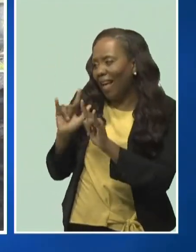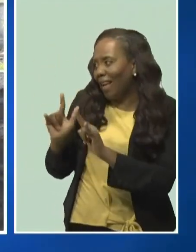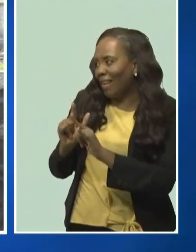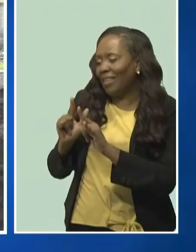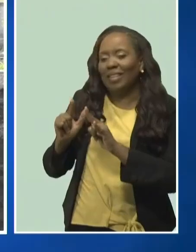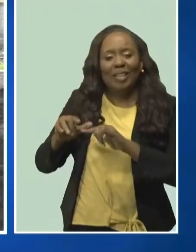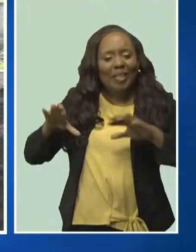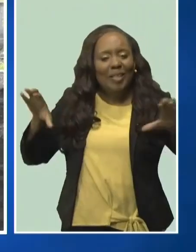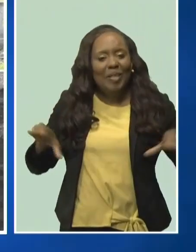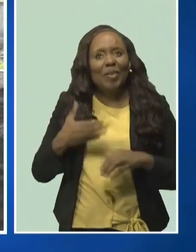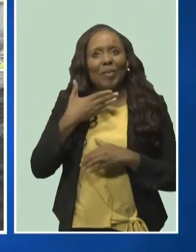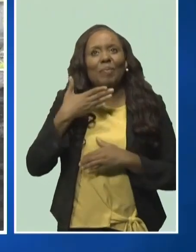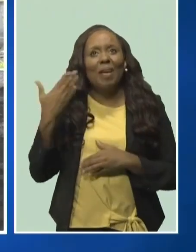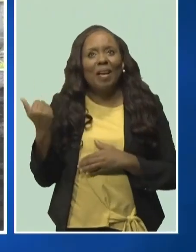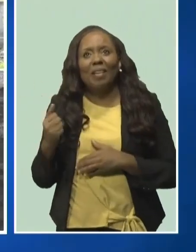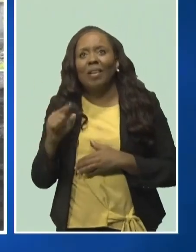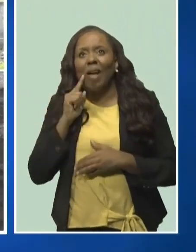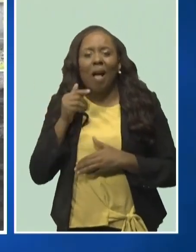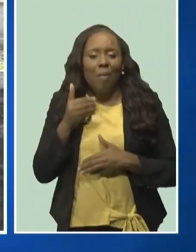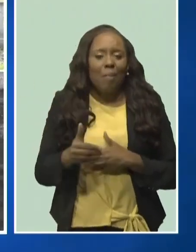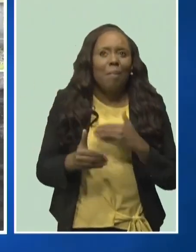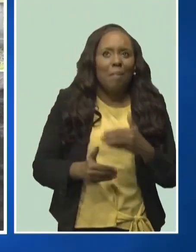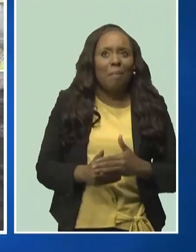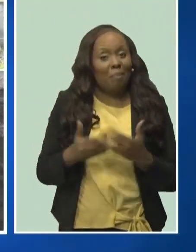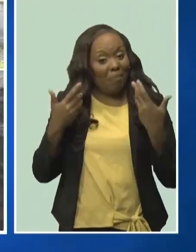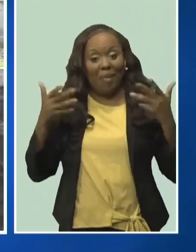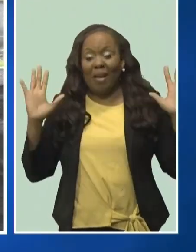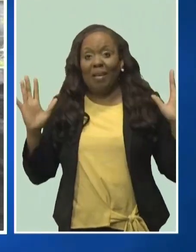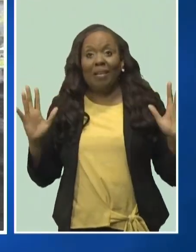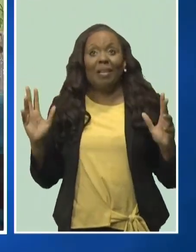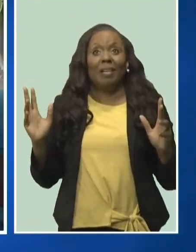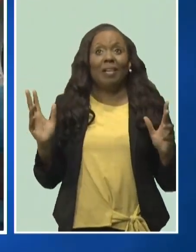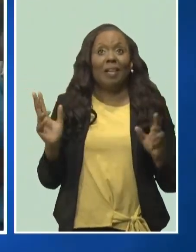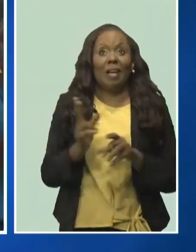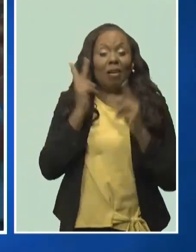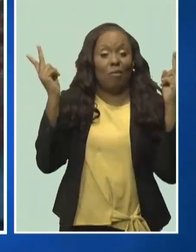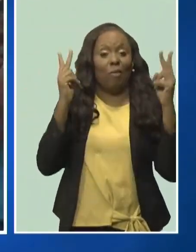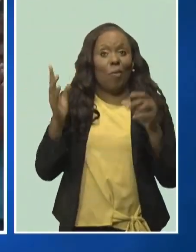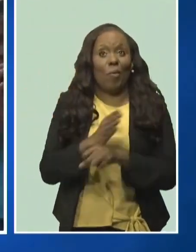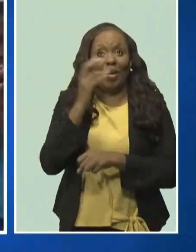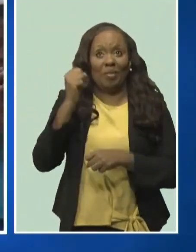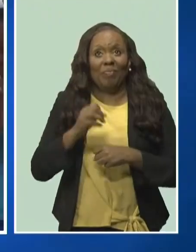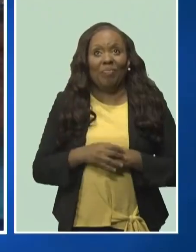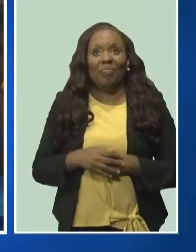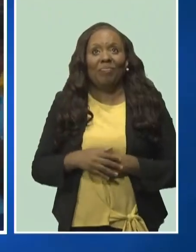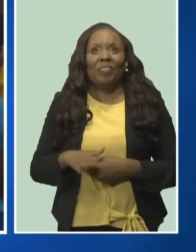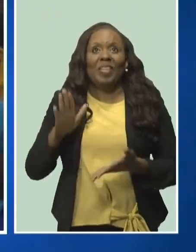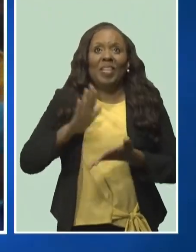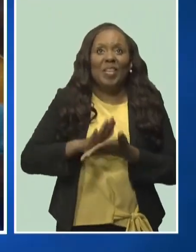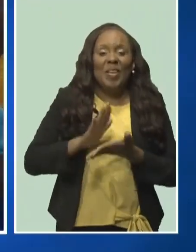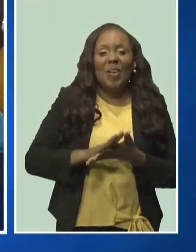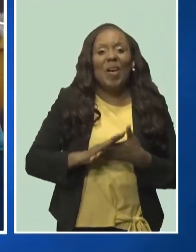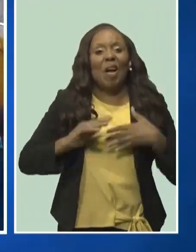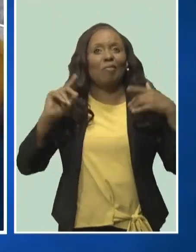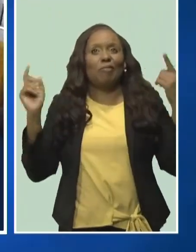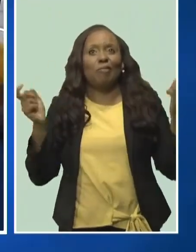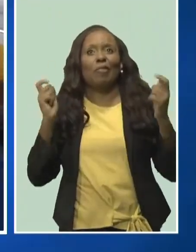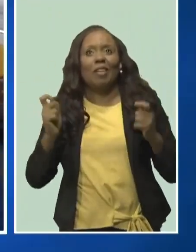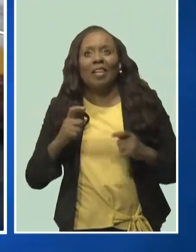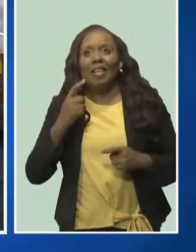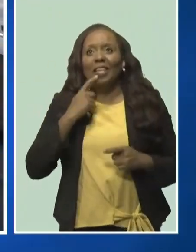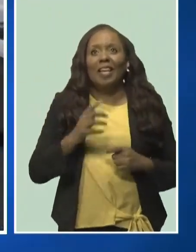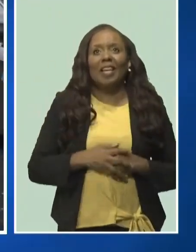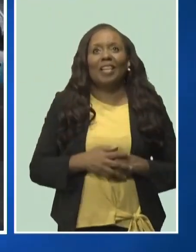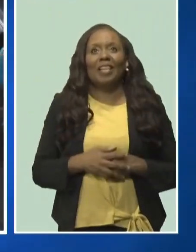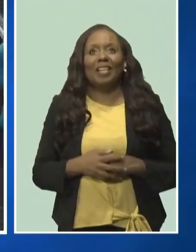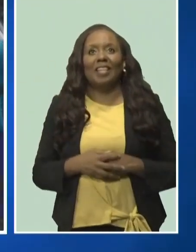best, and she put her best foot forward, and that was it. She came out victorious. The school then joined in the celebration to Bravo's champion